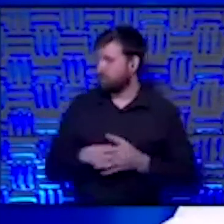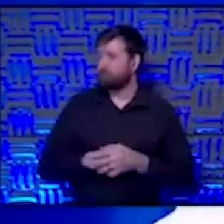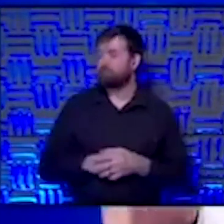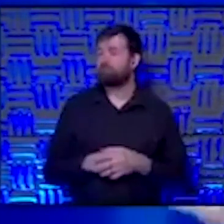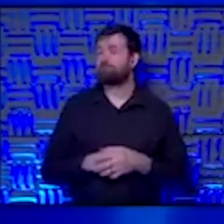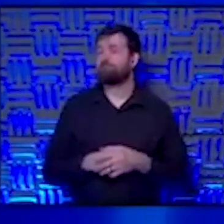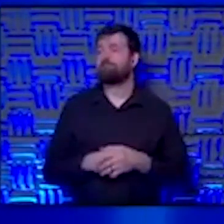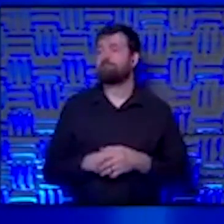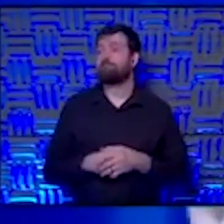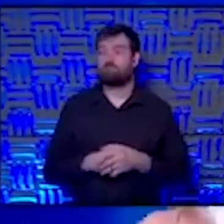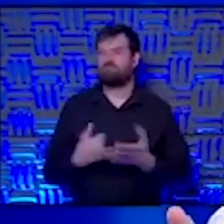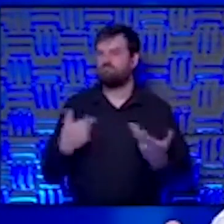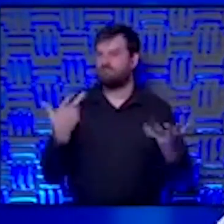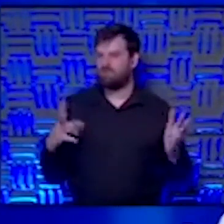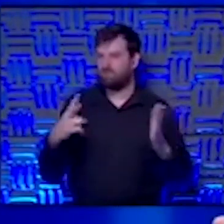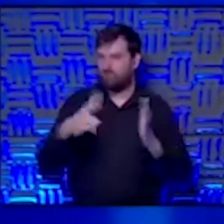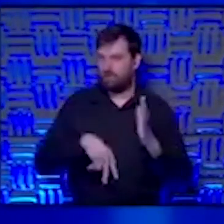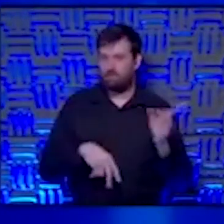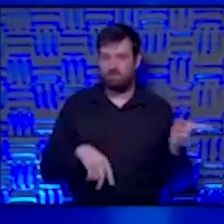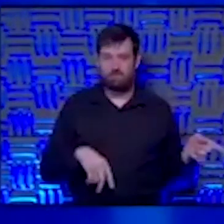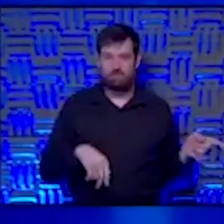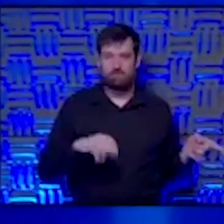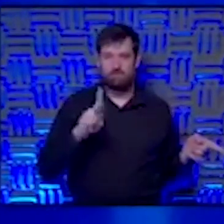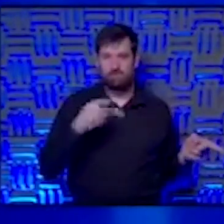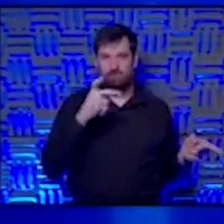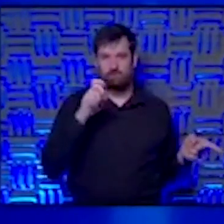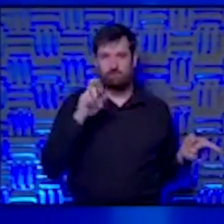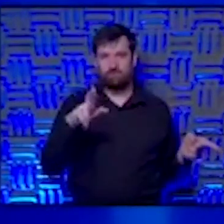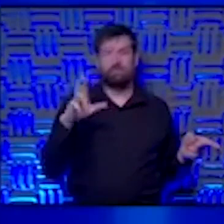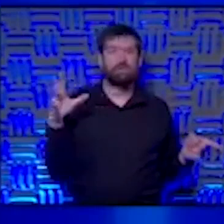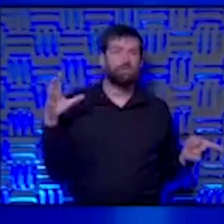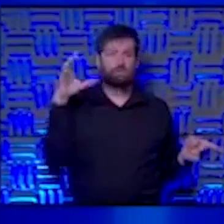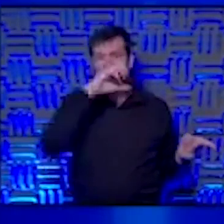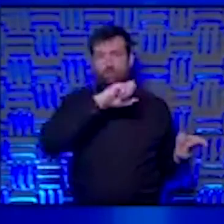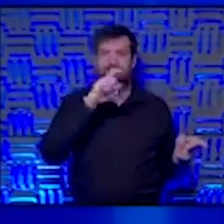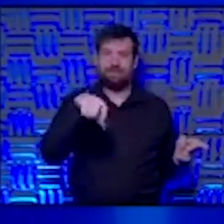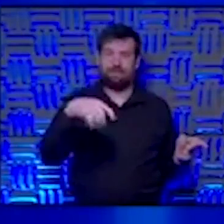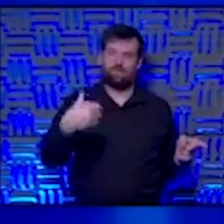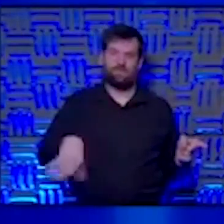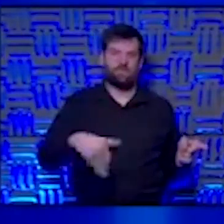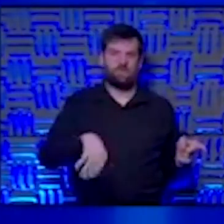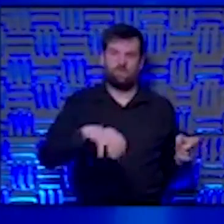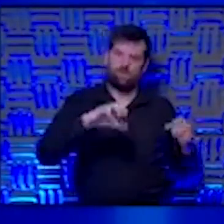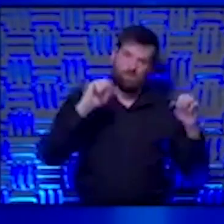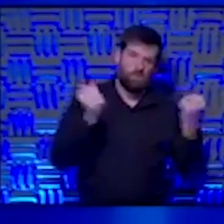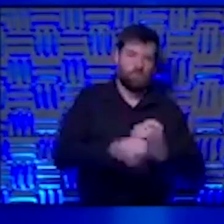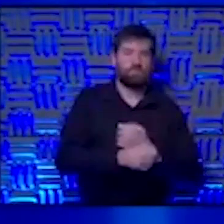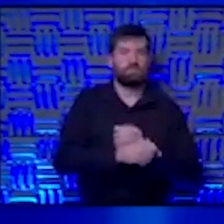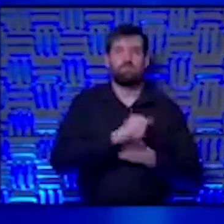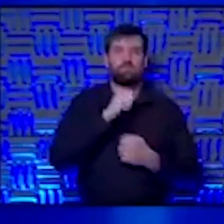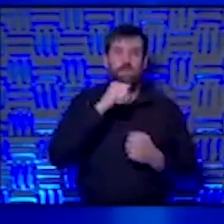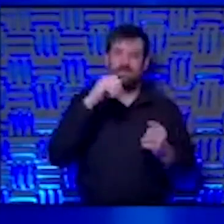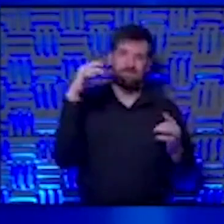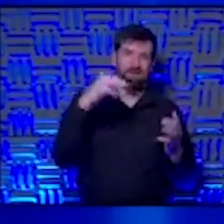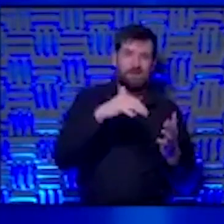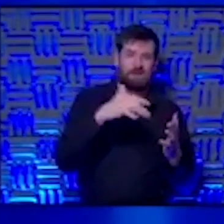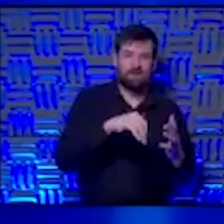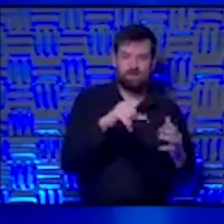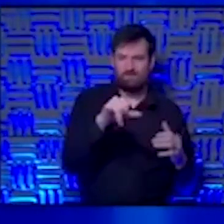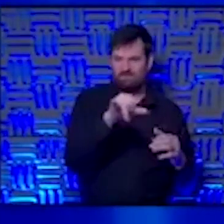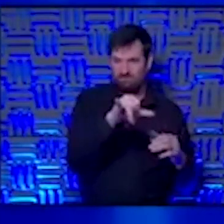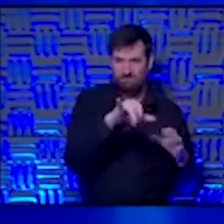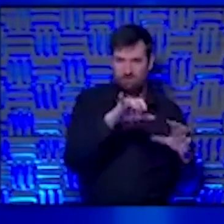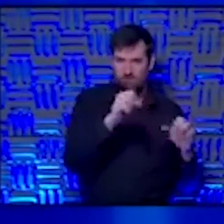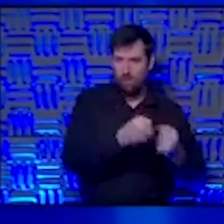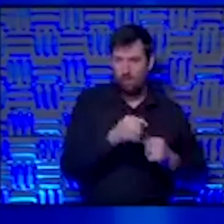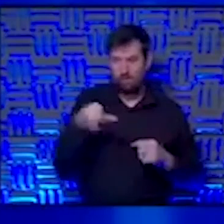think, what I've read at least, had assumed that they need to be ultra cold storage. They hadn't studied as much on cold like what we're seeing with